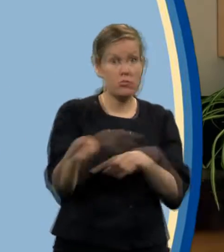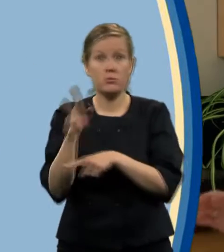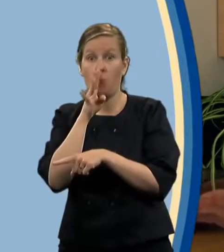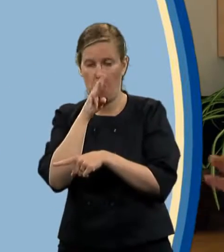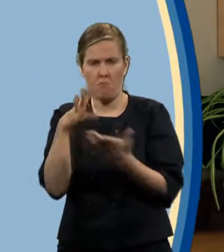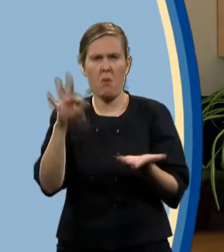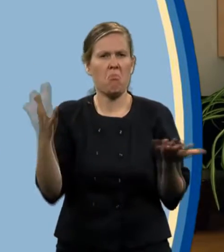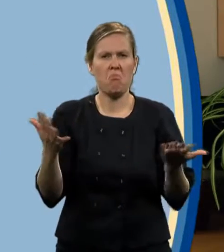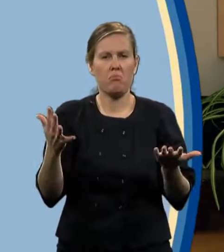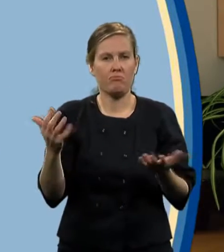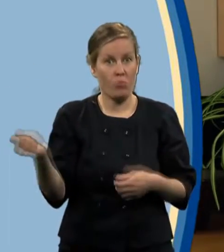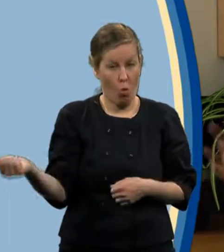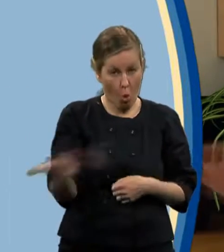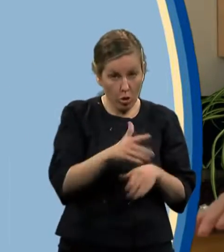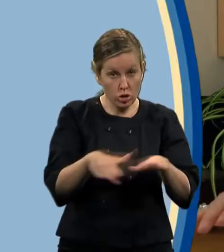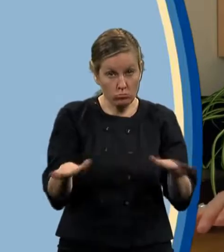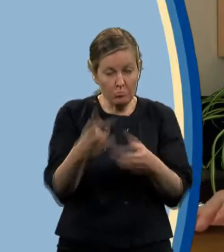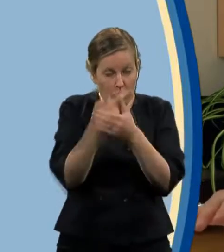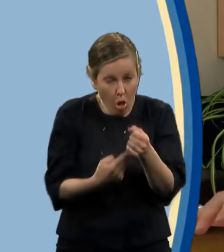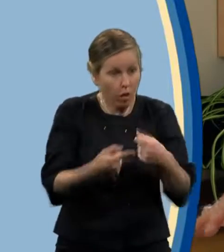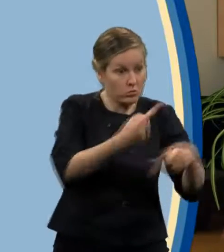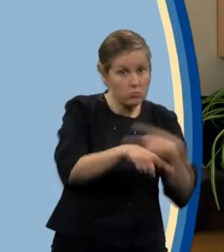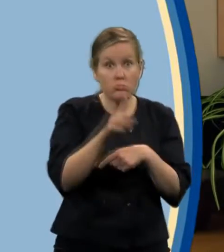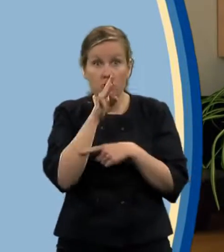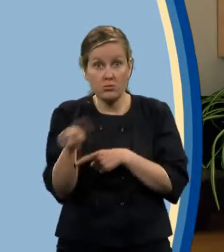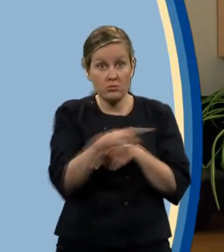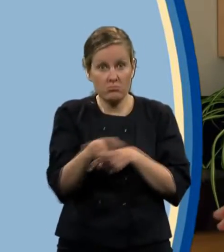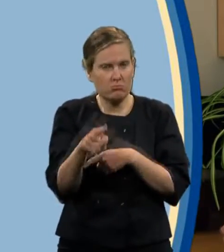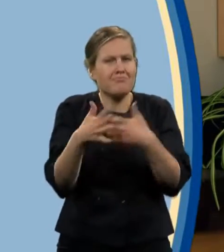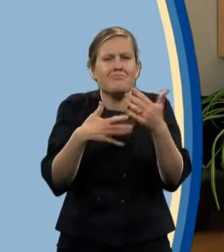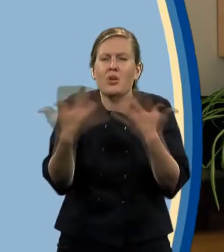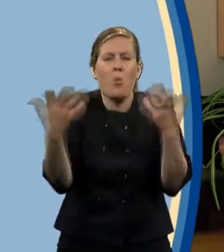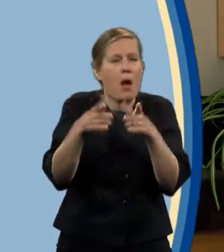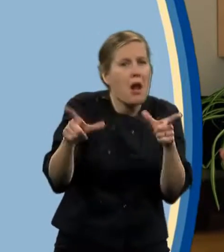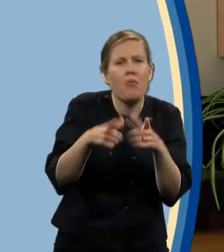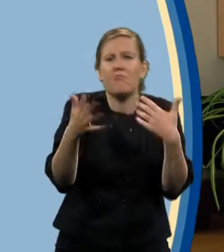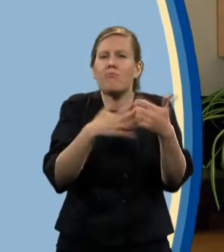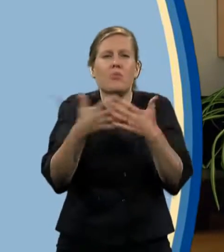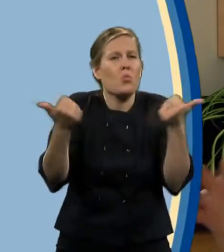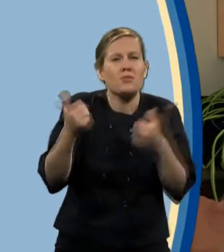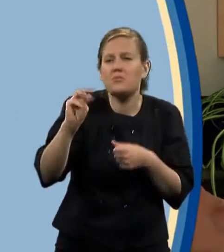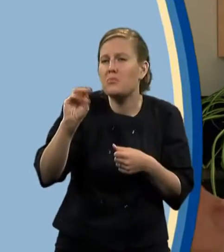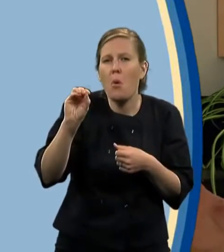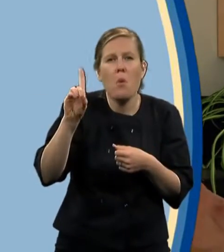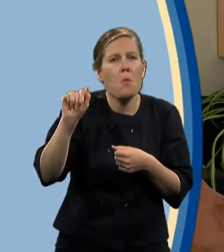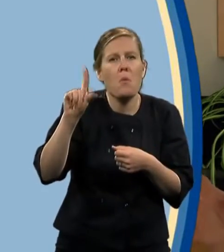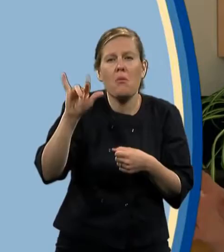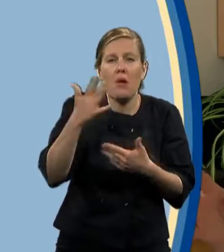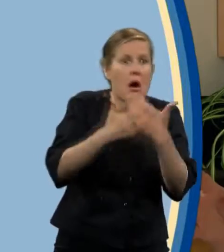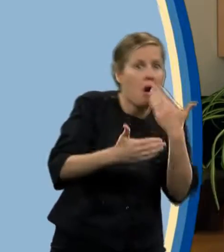And so when we compared the two groups, signing children and hearing children, we found that all